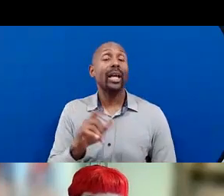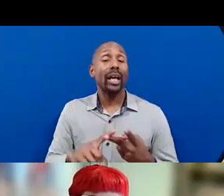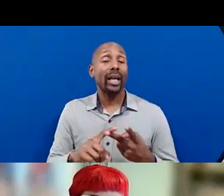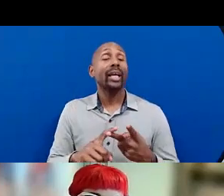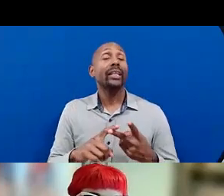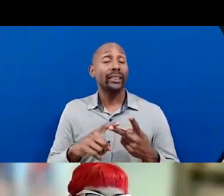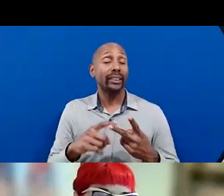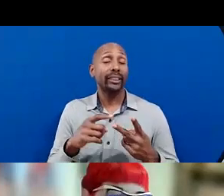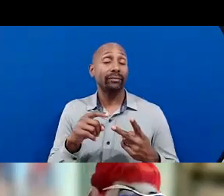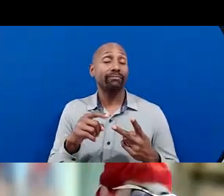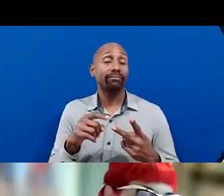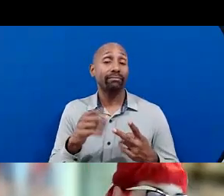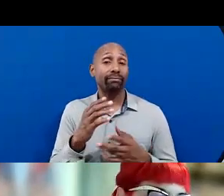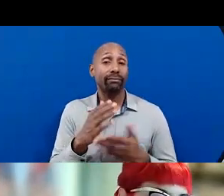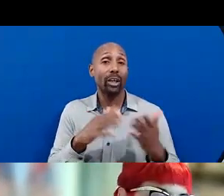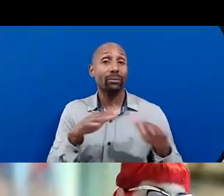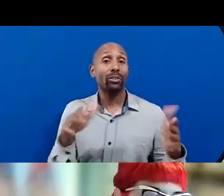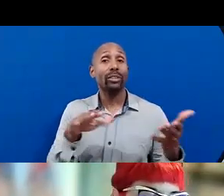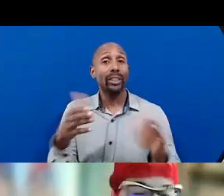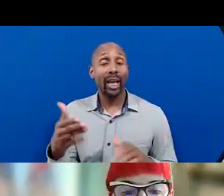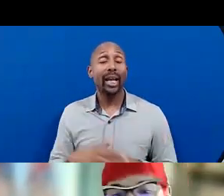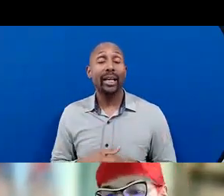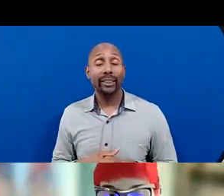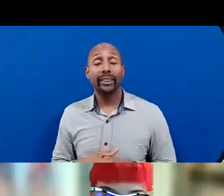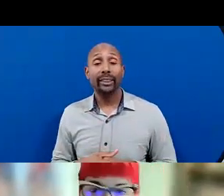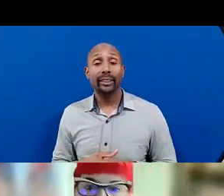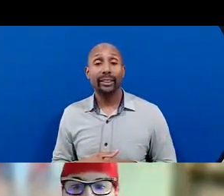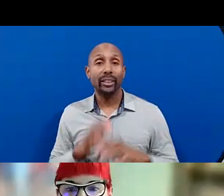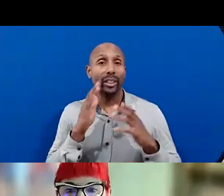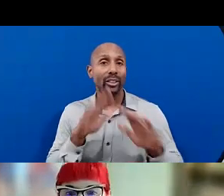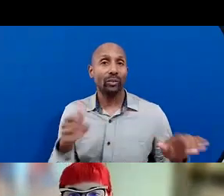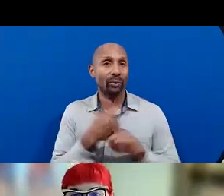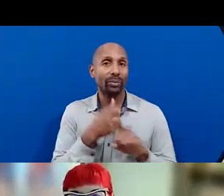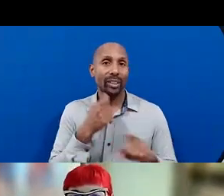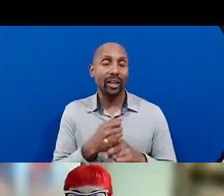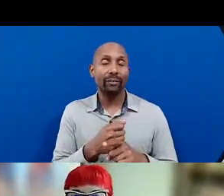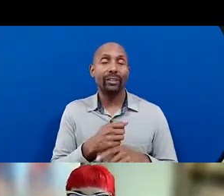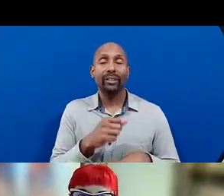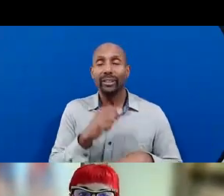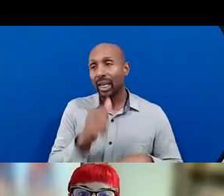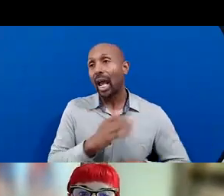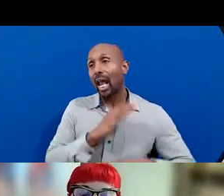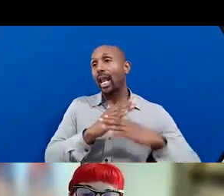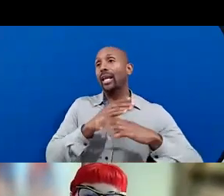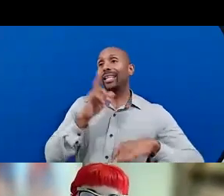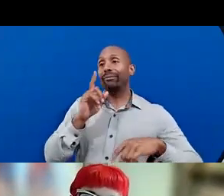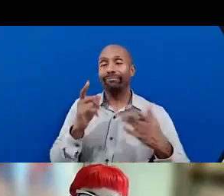more serious for children. But children are not immune to getting very sick as well.